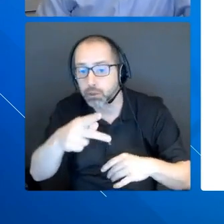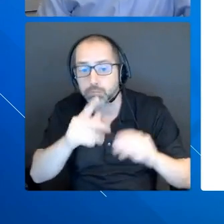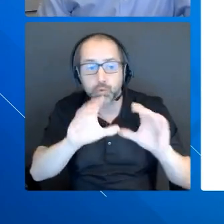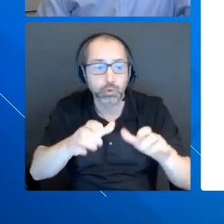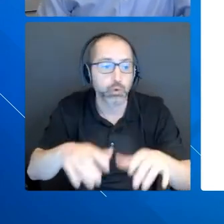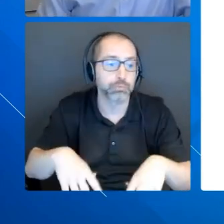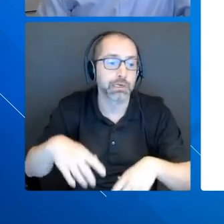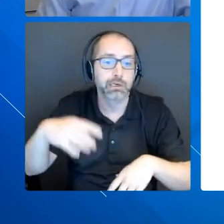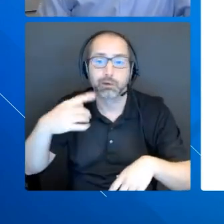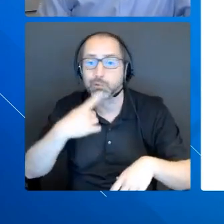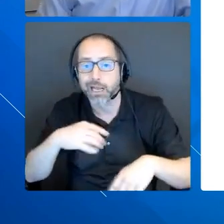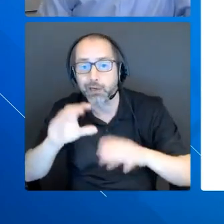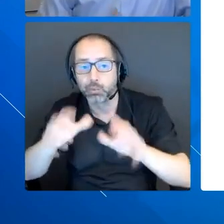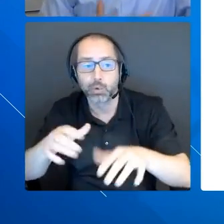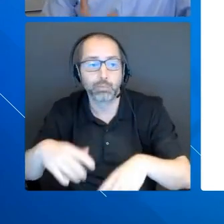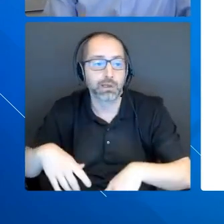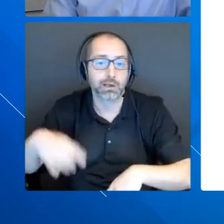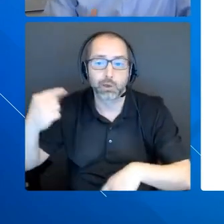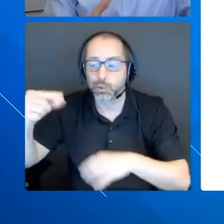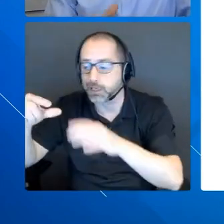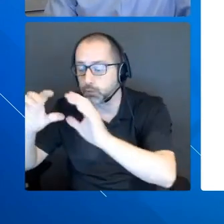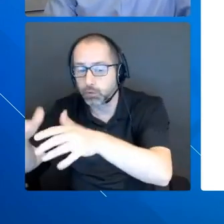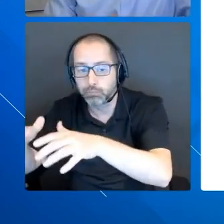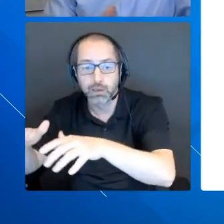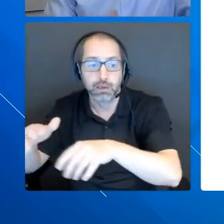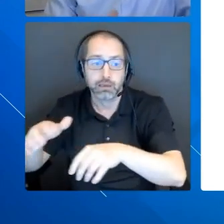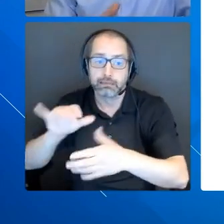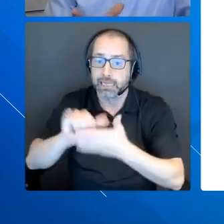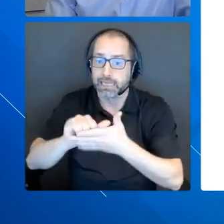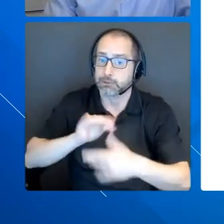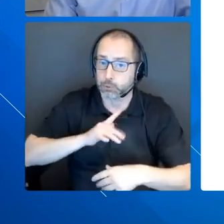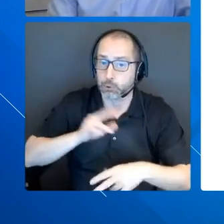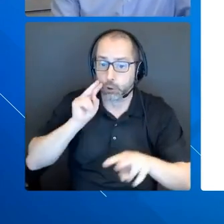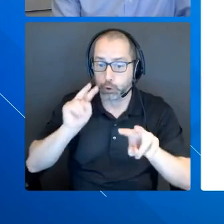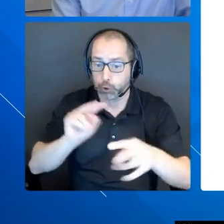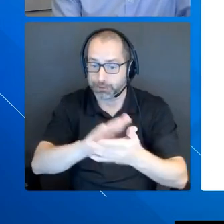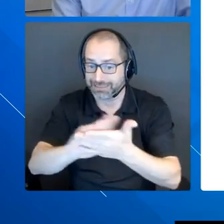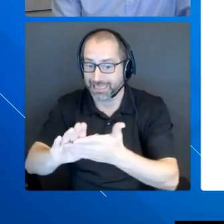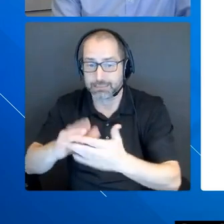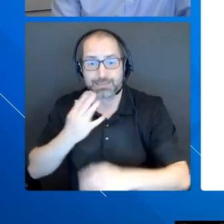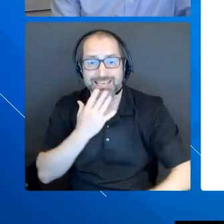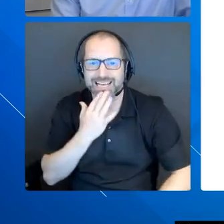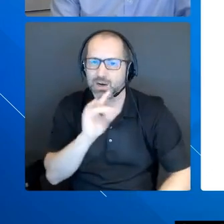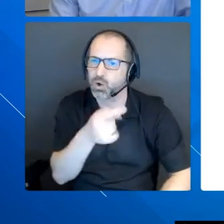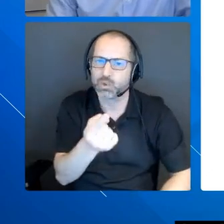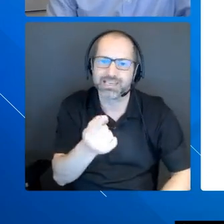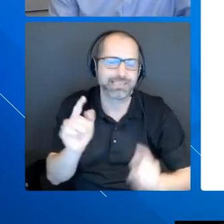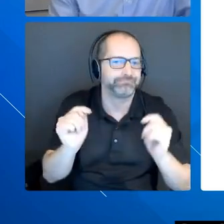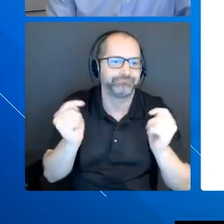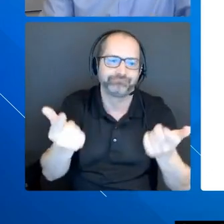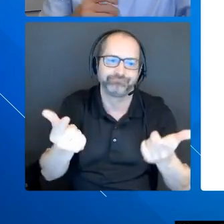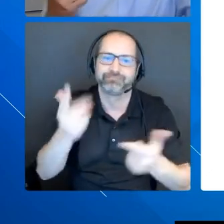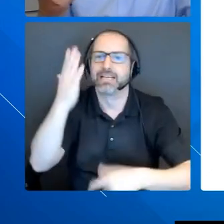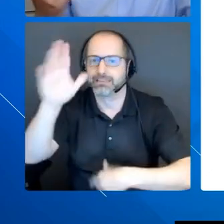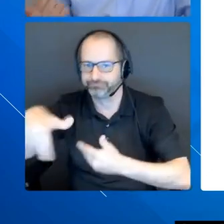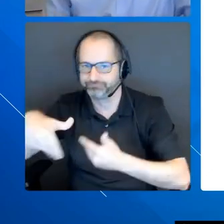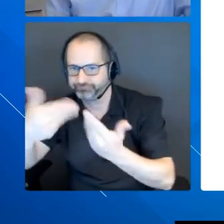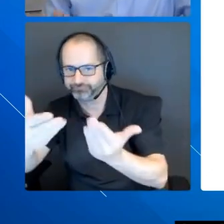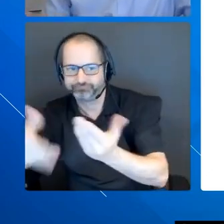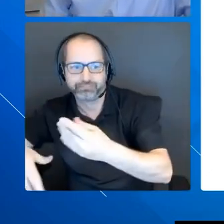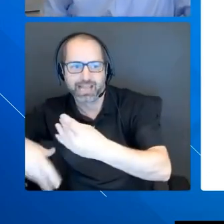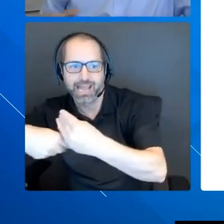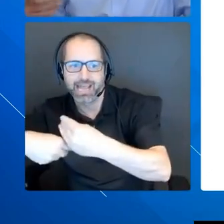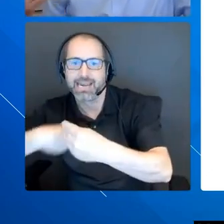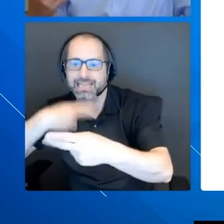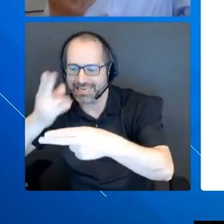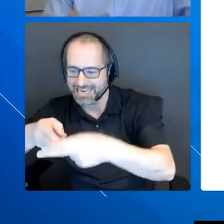group. Um, this is cool, it looks nice, but it's only color. So why not also have the name of the color